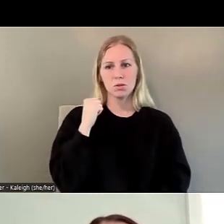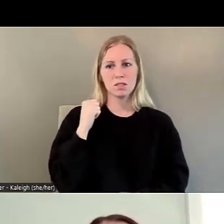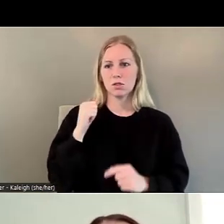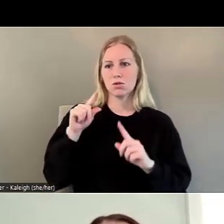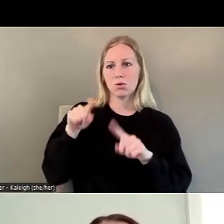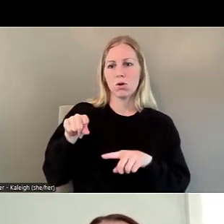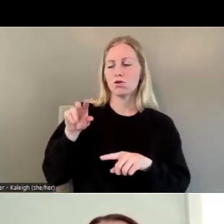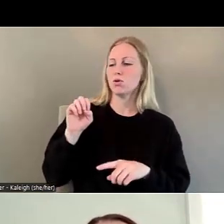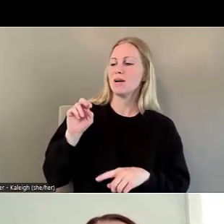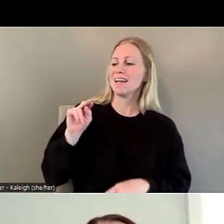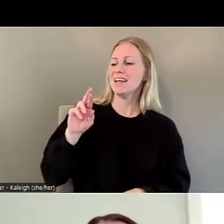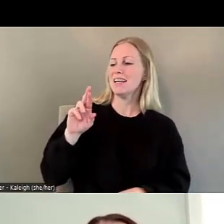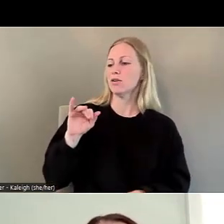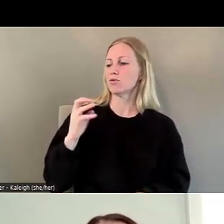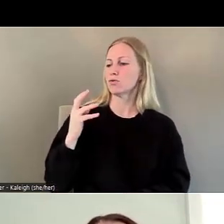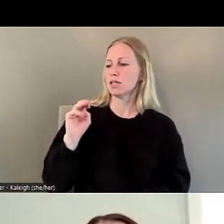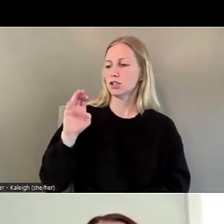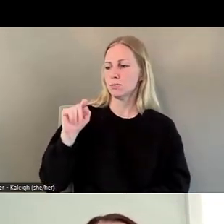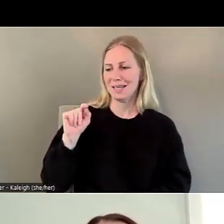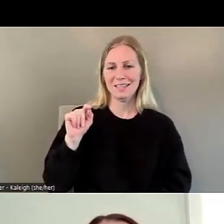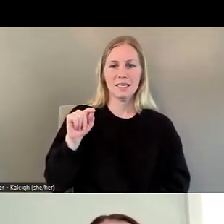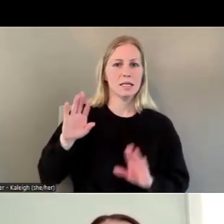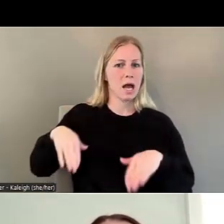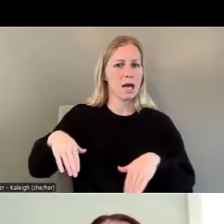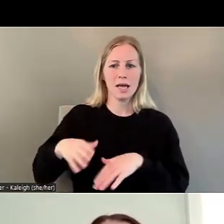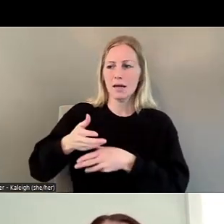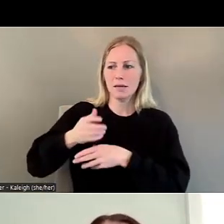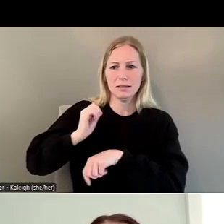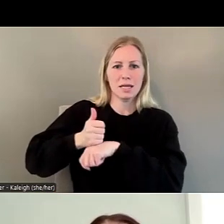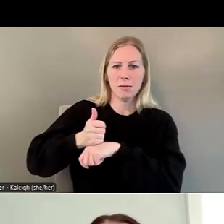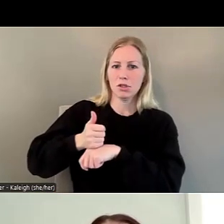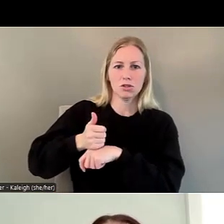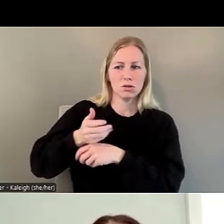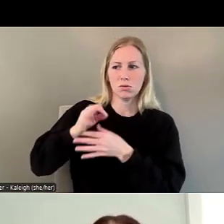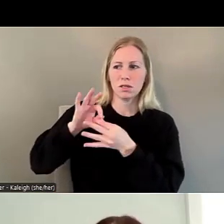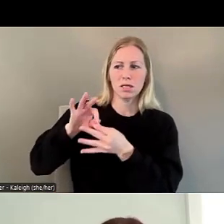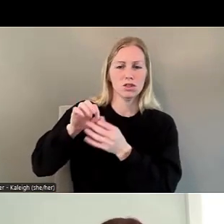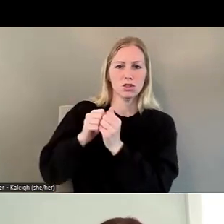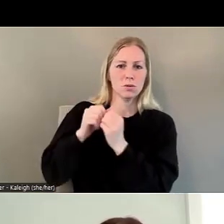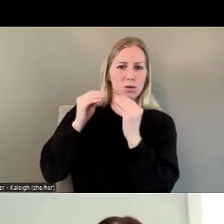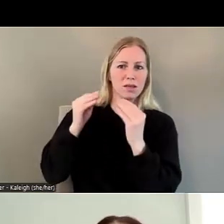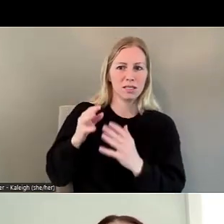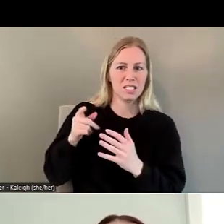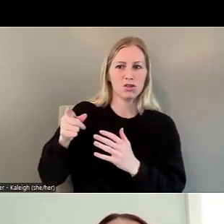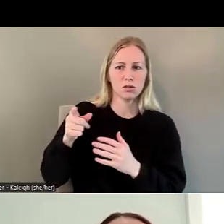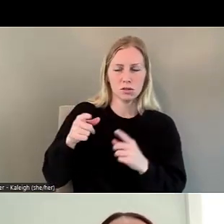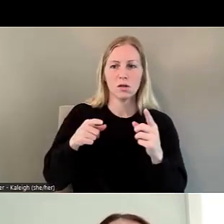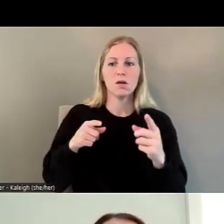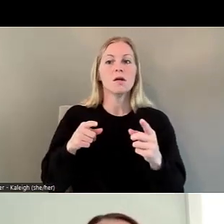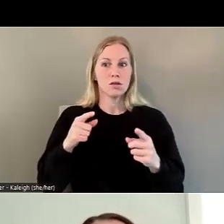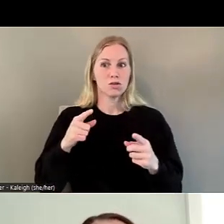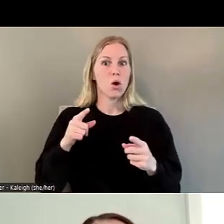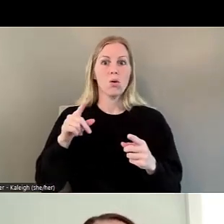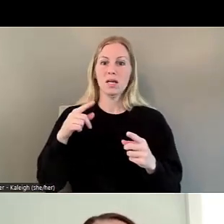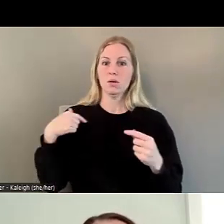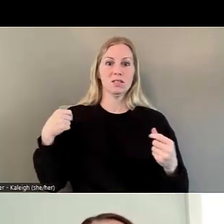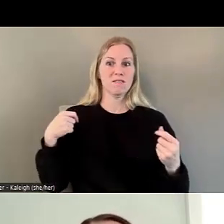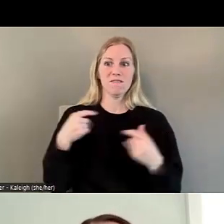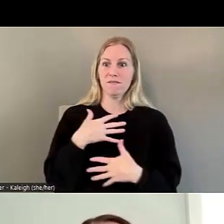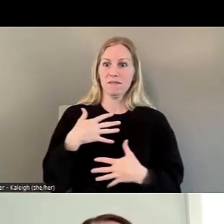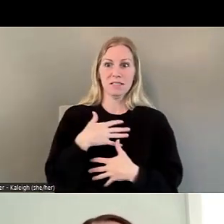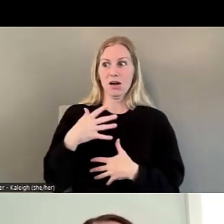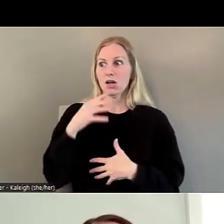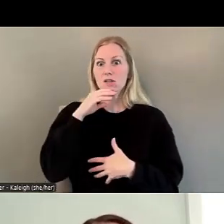yet. He communicated his fear that his old teachers would be in the room. An administrator, fully aware of Cole's